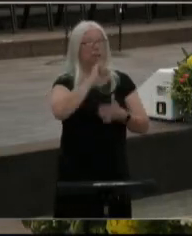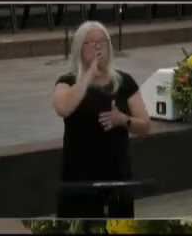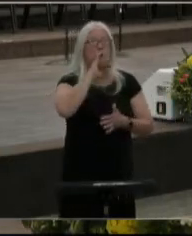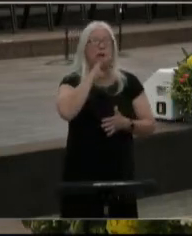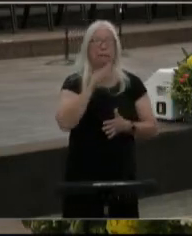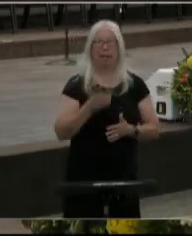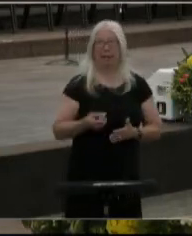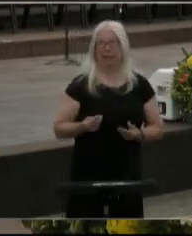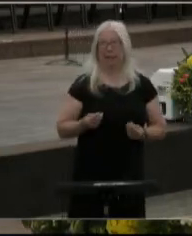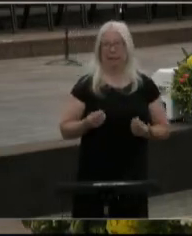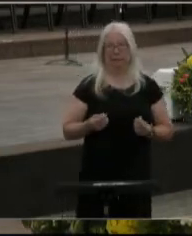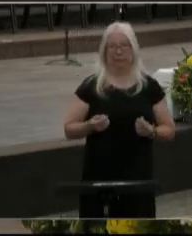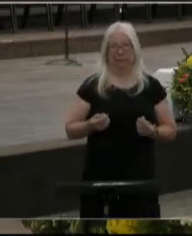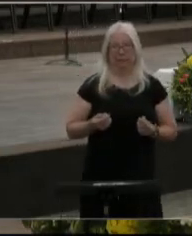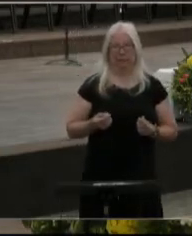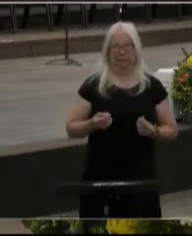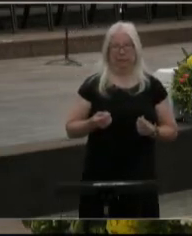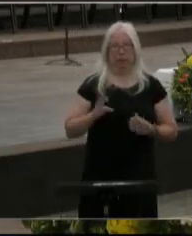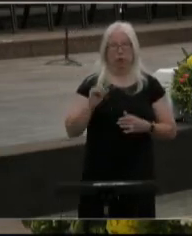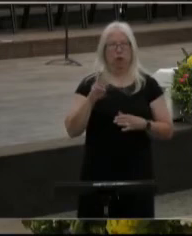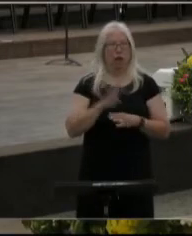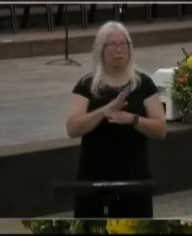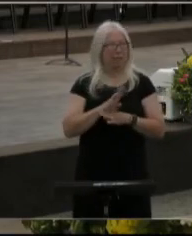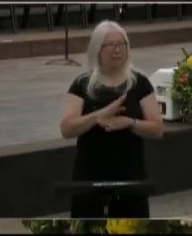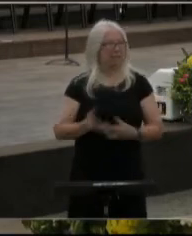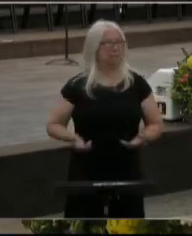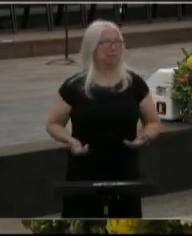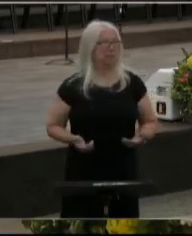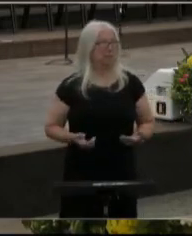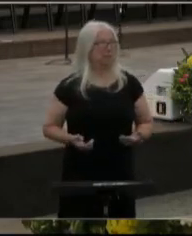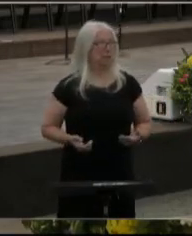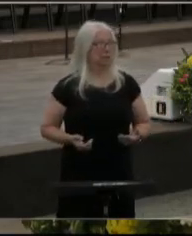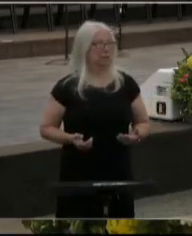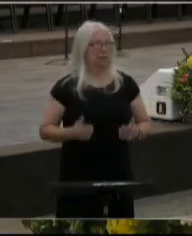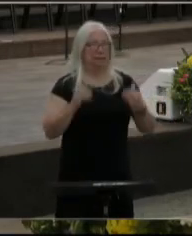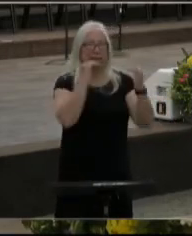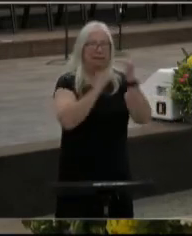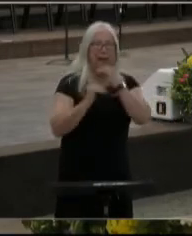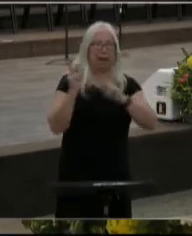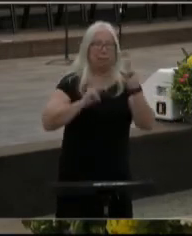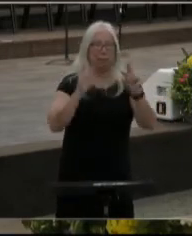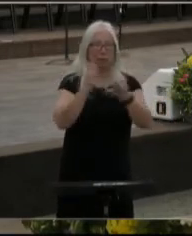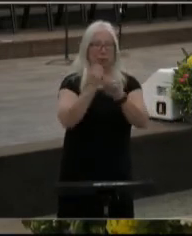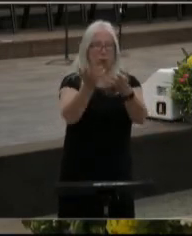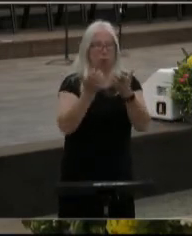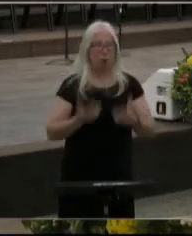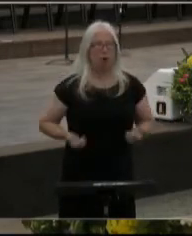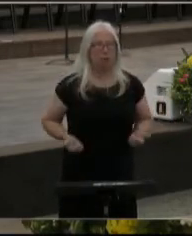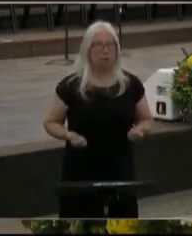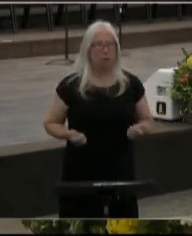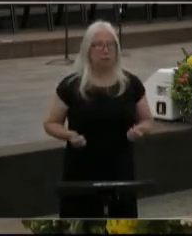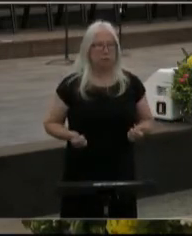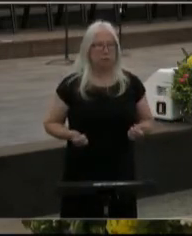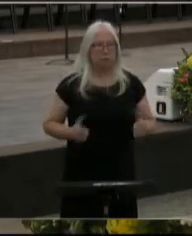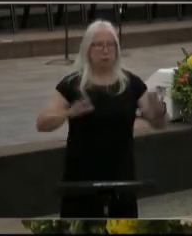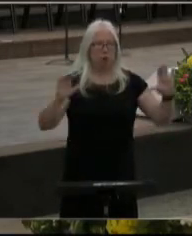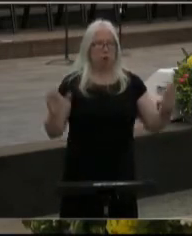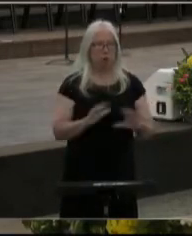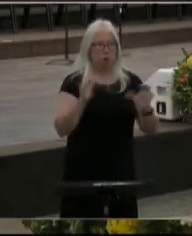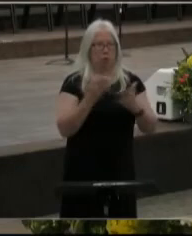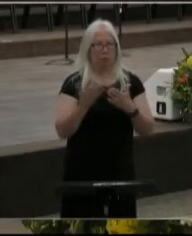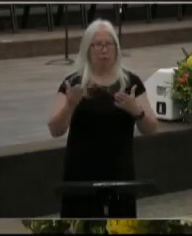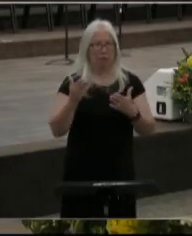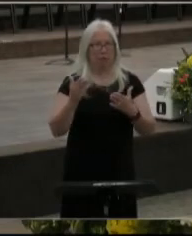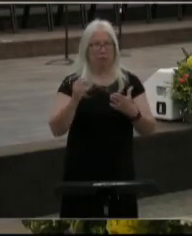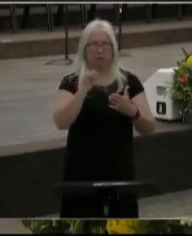money! Shady business practices? Lying to folks to get to what you want? Doing